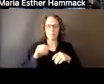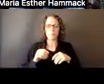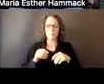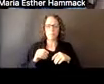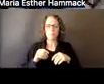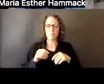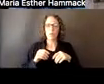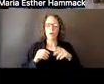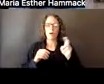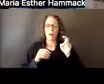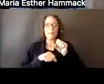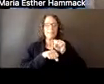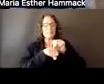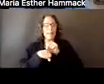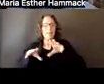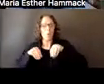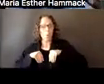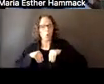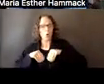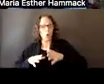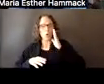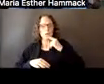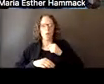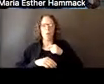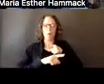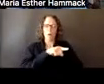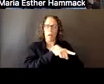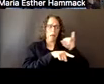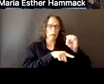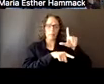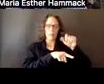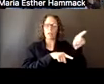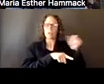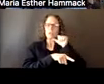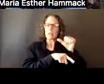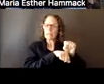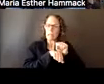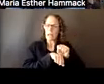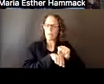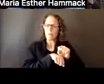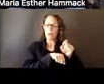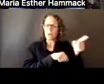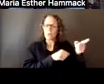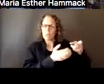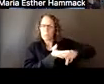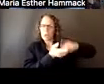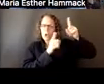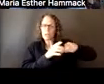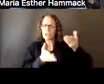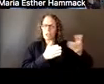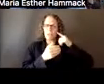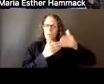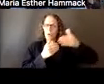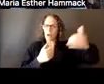slaveholders were saying, oh, no, women like Isabella are not enslaved. They're merely servants for life. And so that was one of the